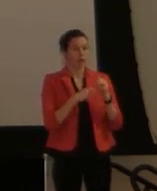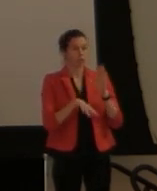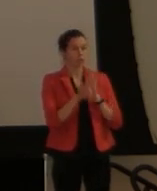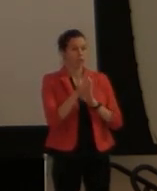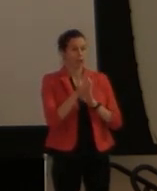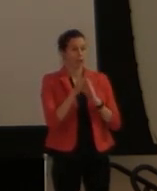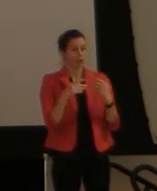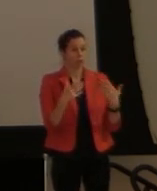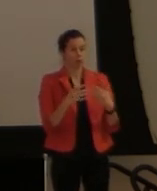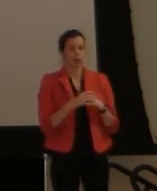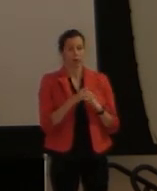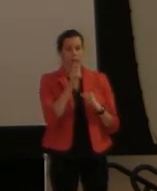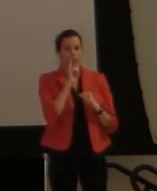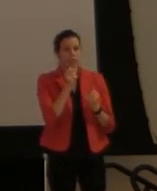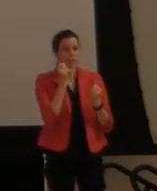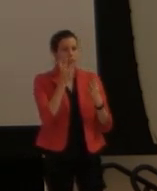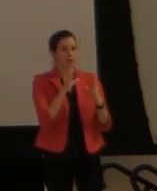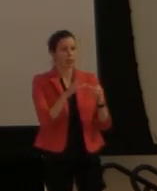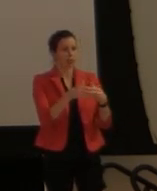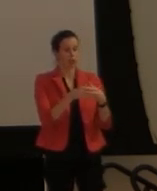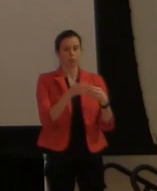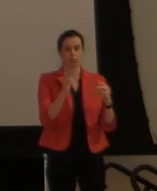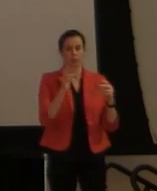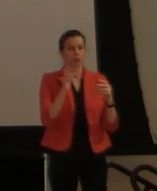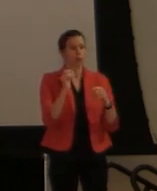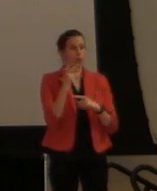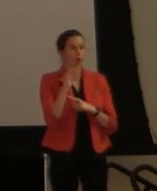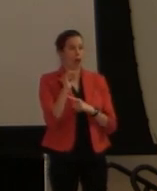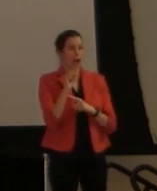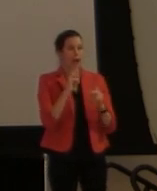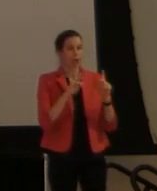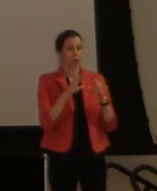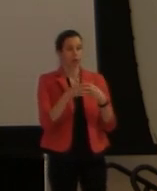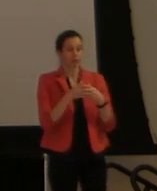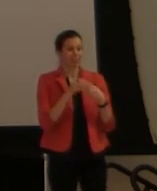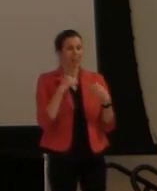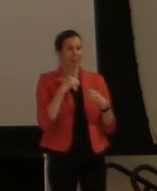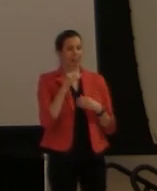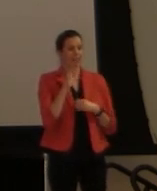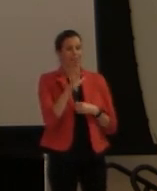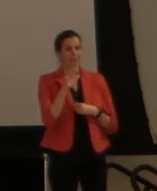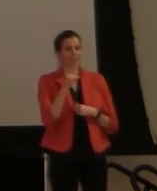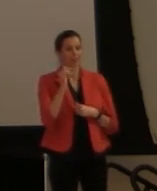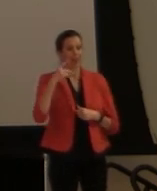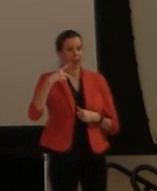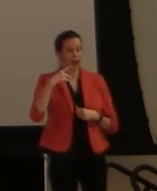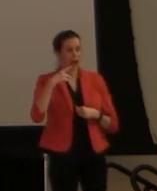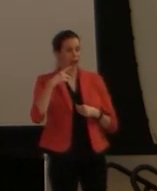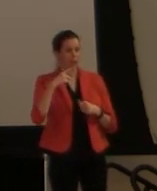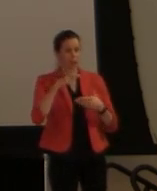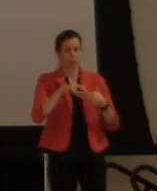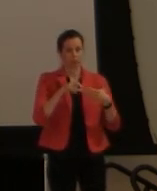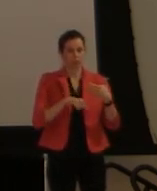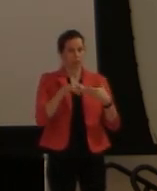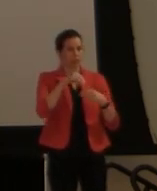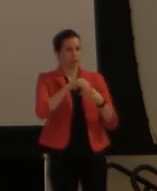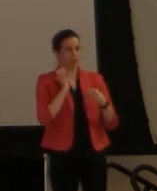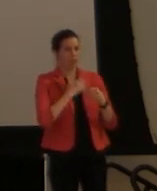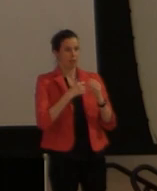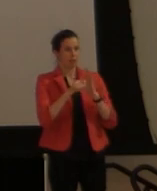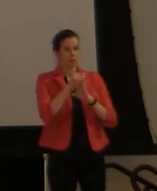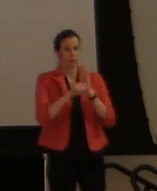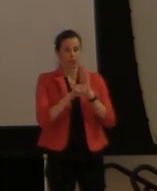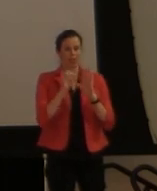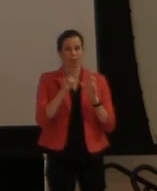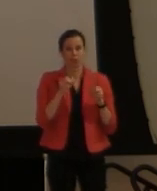that there are many groups of Ohioans who experience gaps in health outcomes in our state, and that